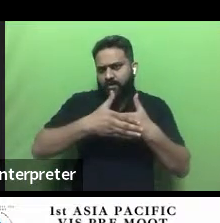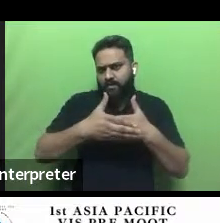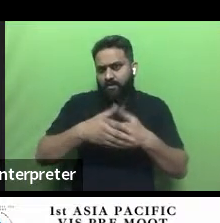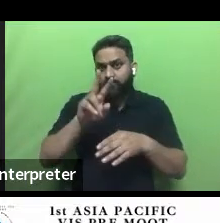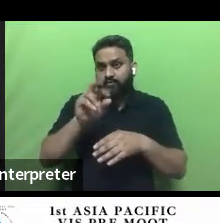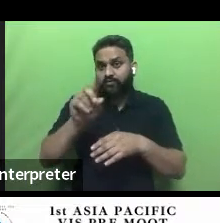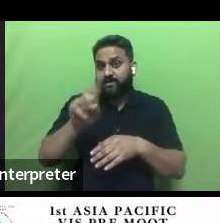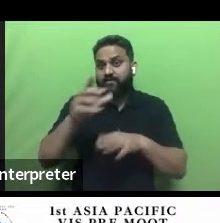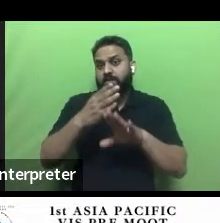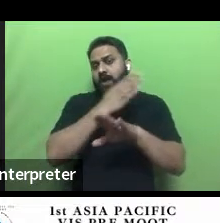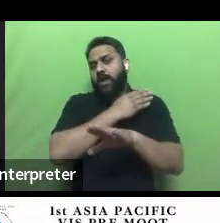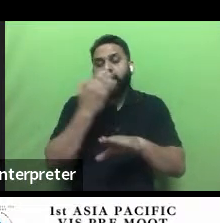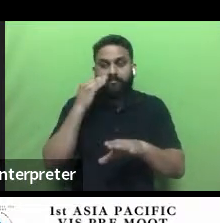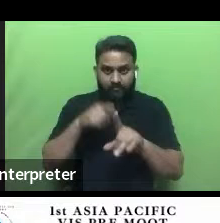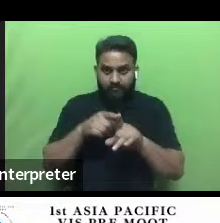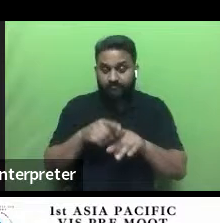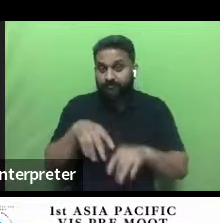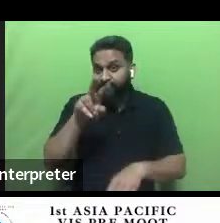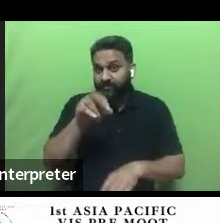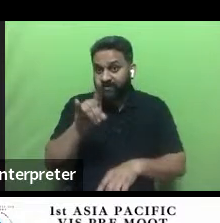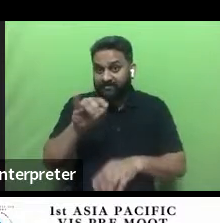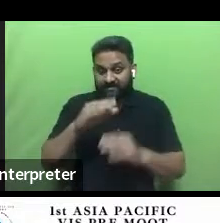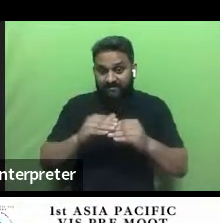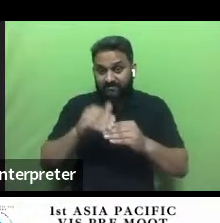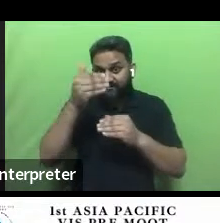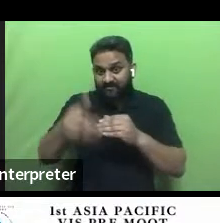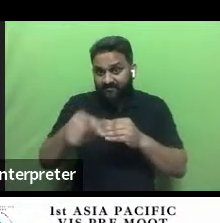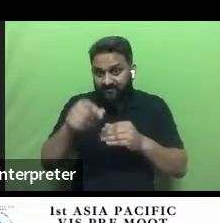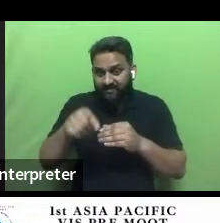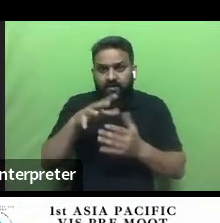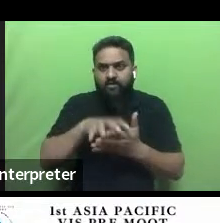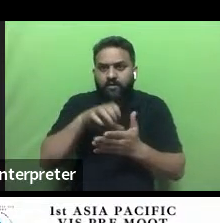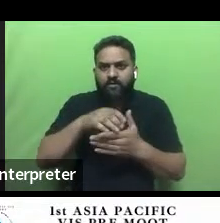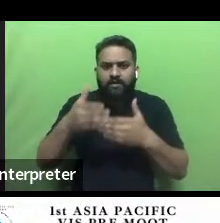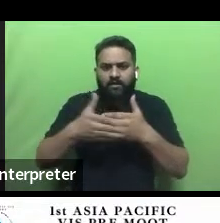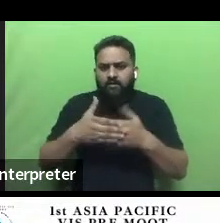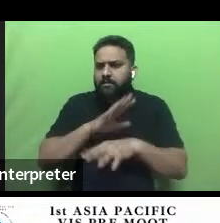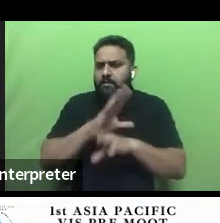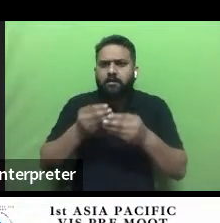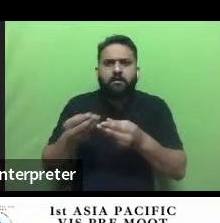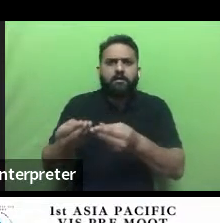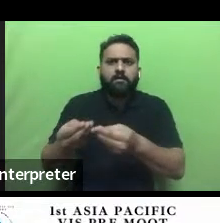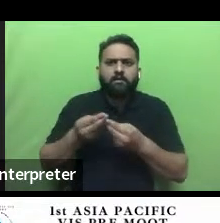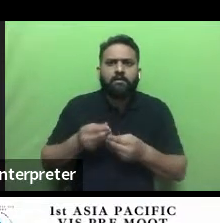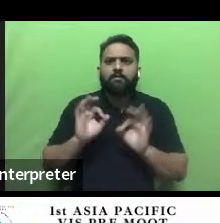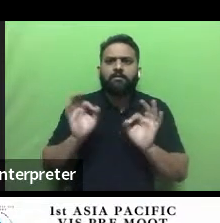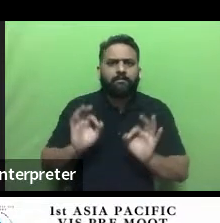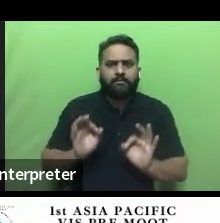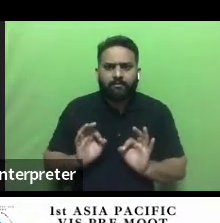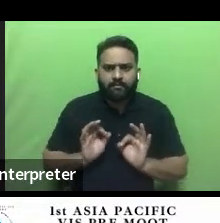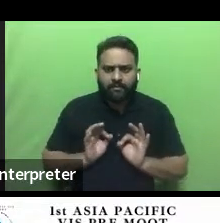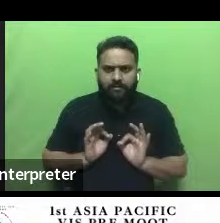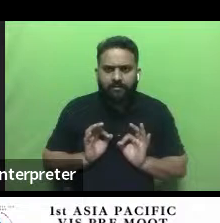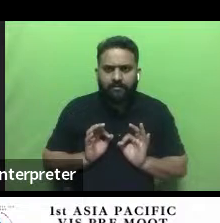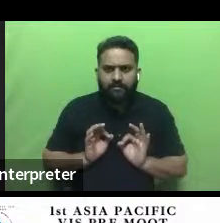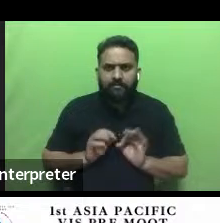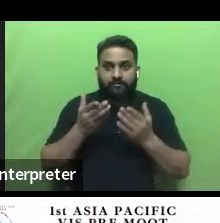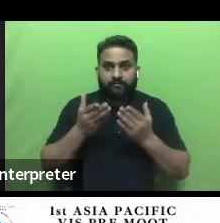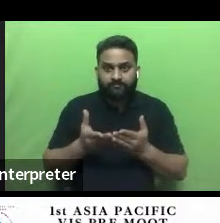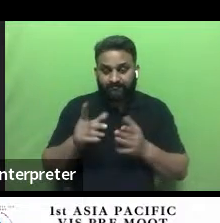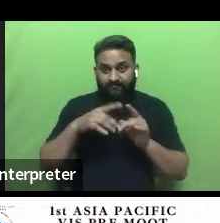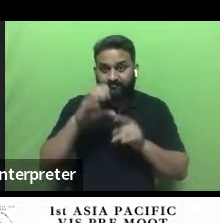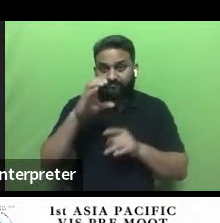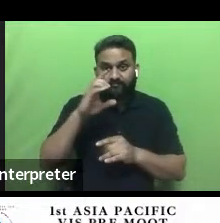the post-2016 version, no copy was provided at the first instance. As noted by the